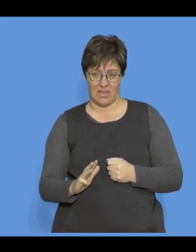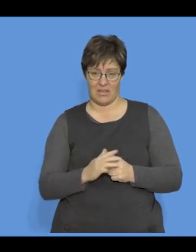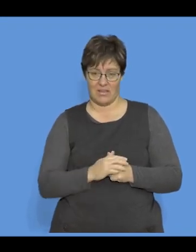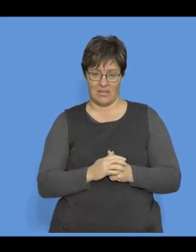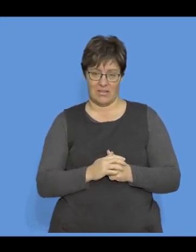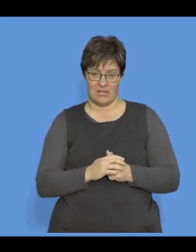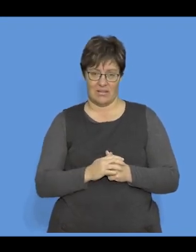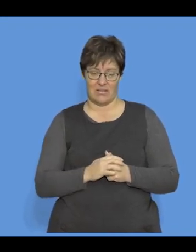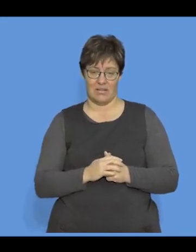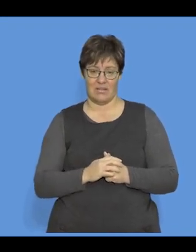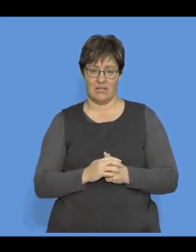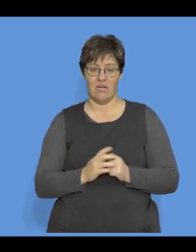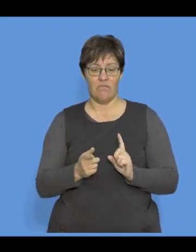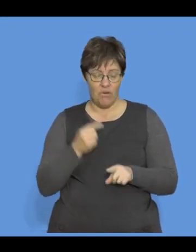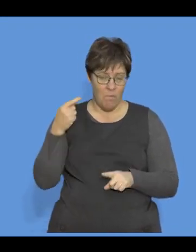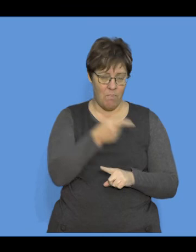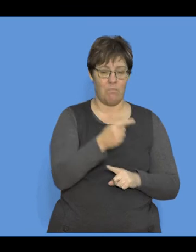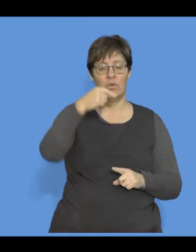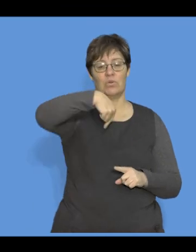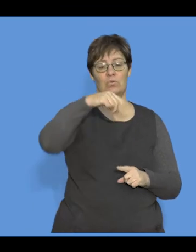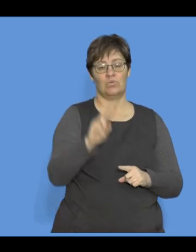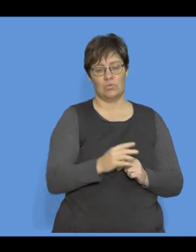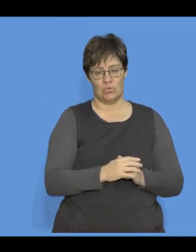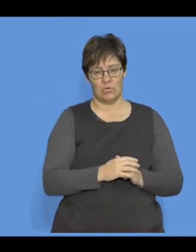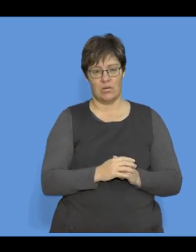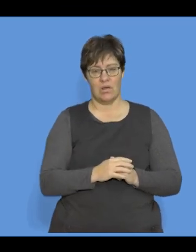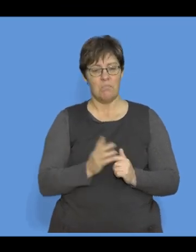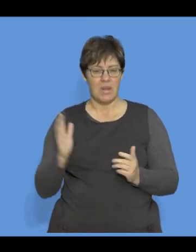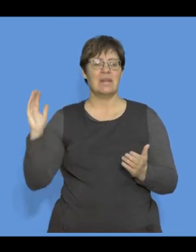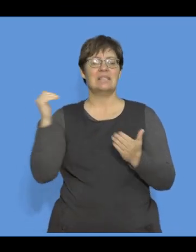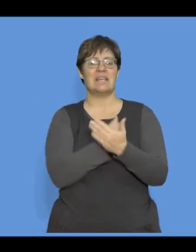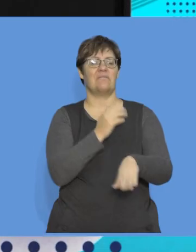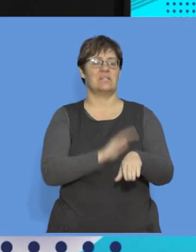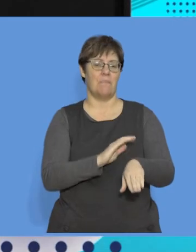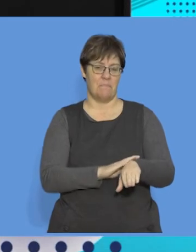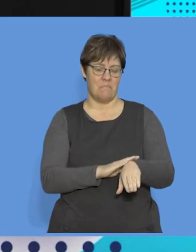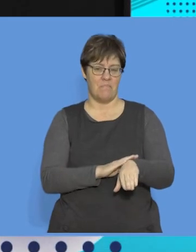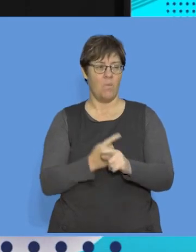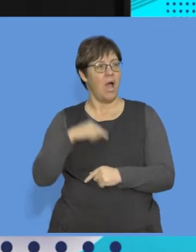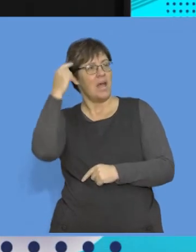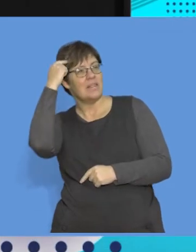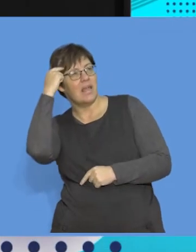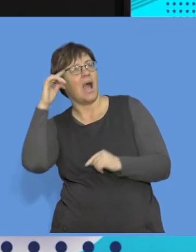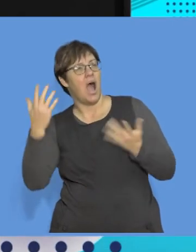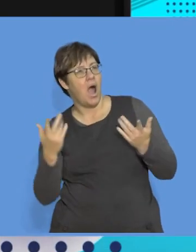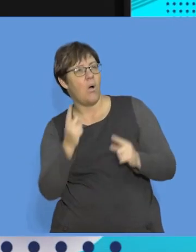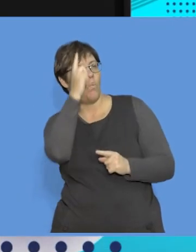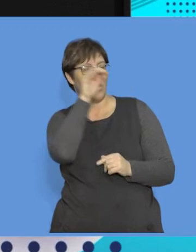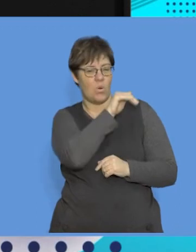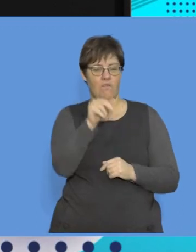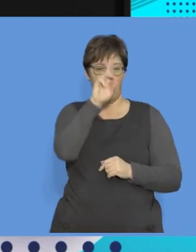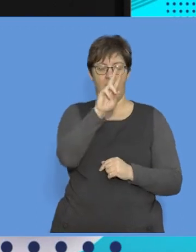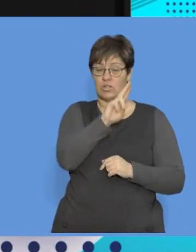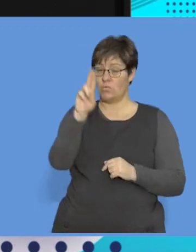1/9 of Q2. And that just saves me time as I'm starting to think about the 1 over R squared